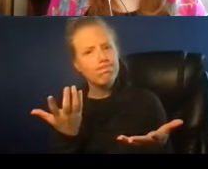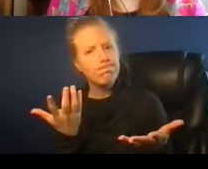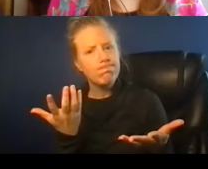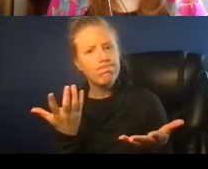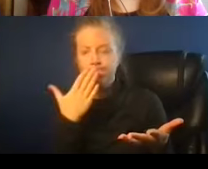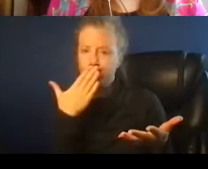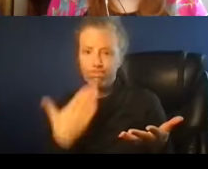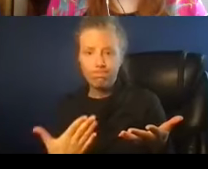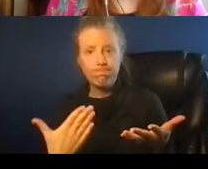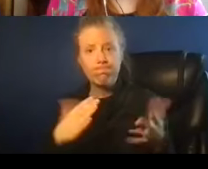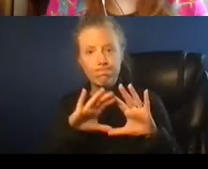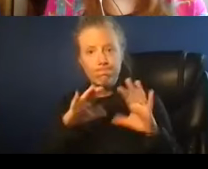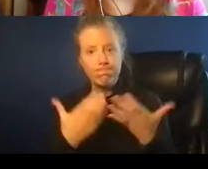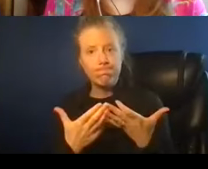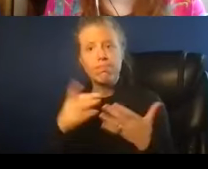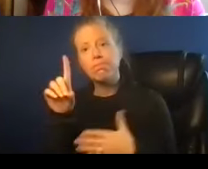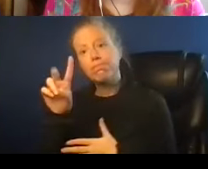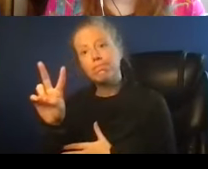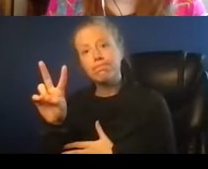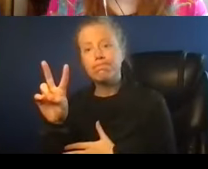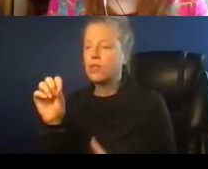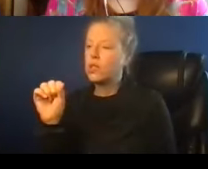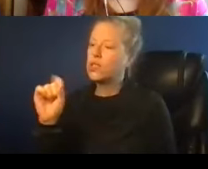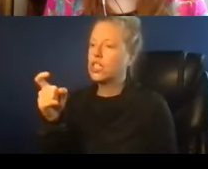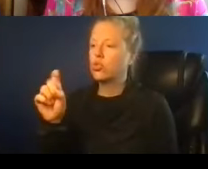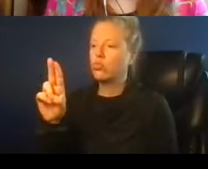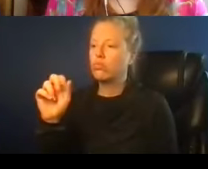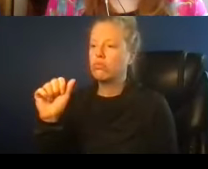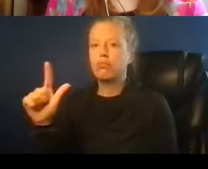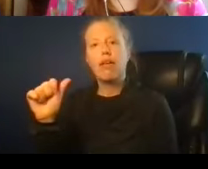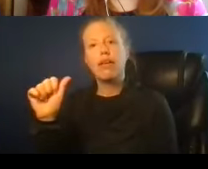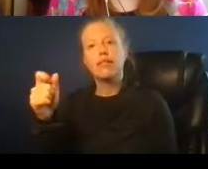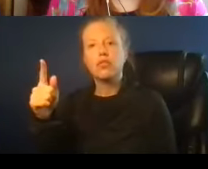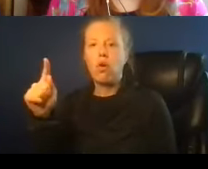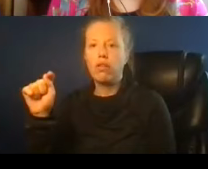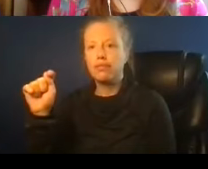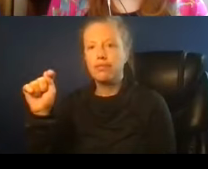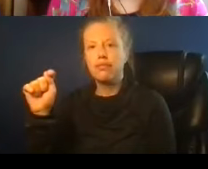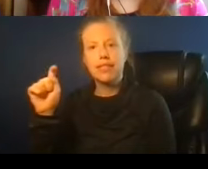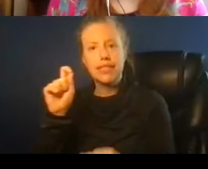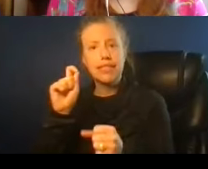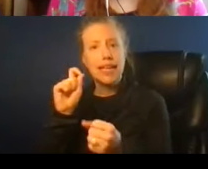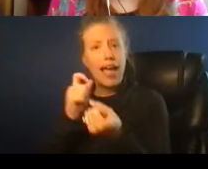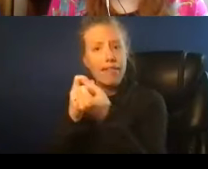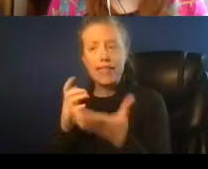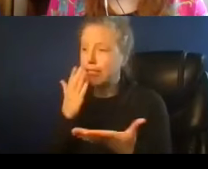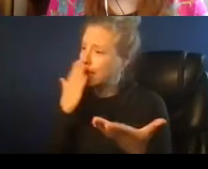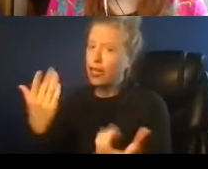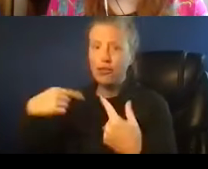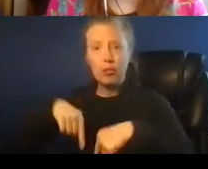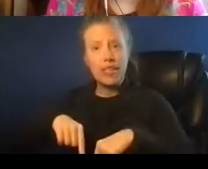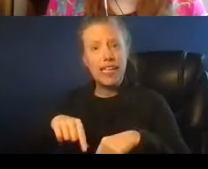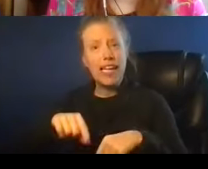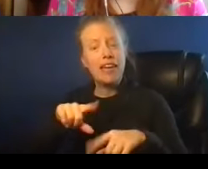good group of domestic violence or sexual assault advocates. Thank you all for being here. And if you're another